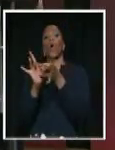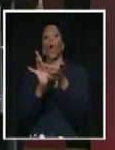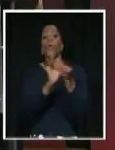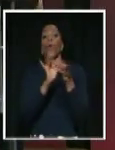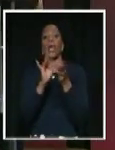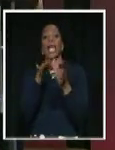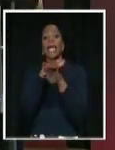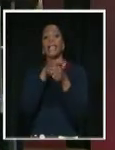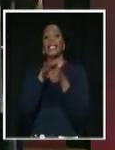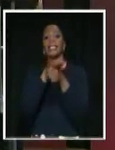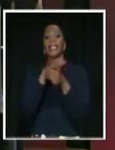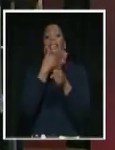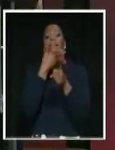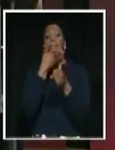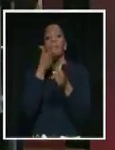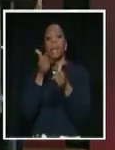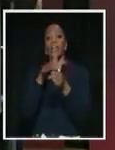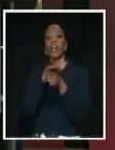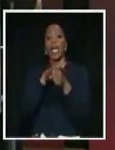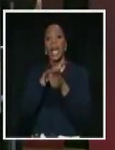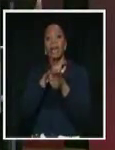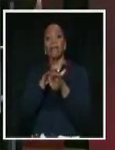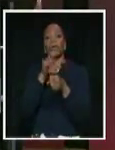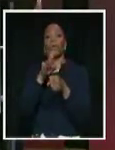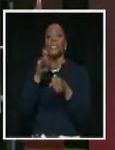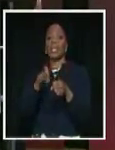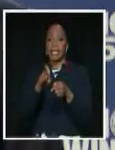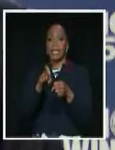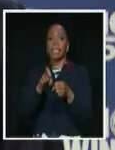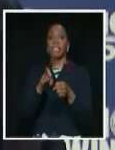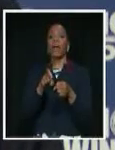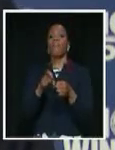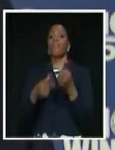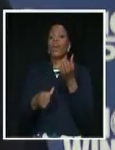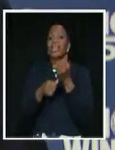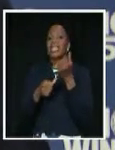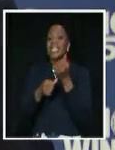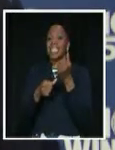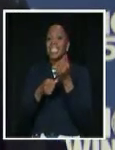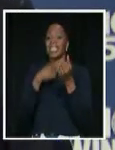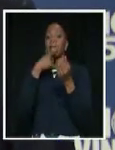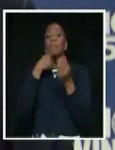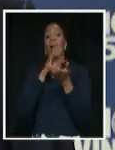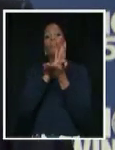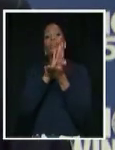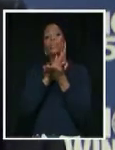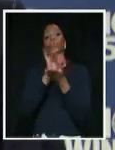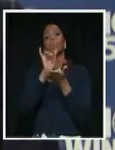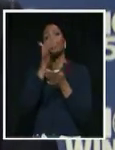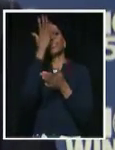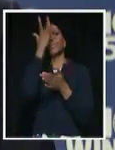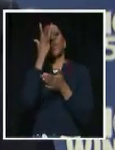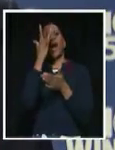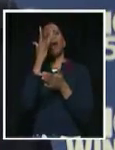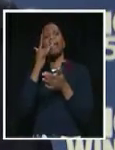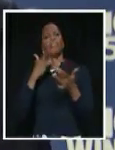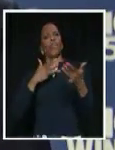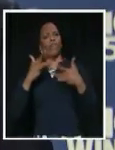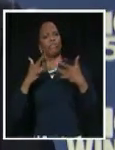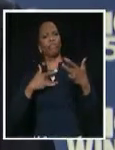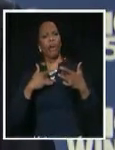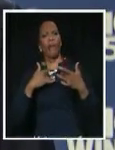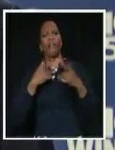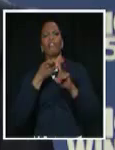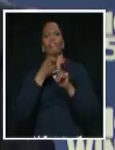do dislocate the needs of the existing traditional public school. That's a fact, and that's why there's been such feeling and concern from public school